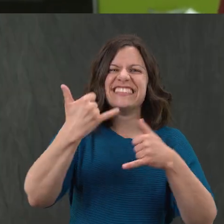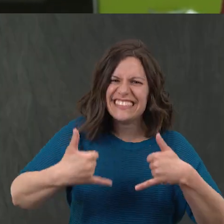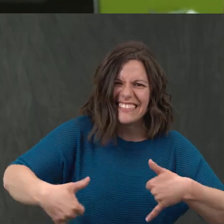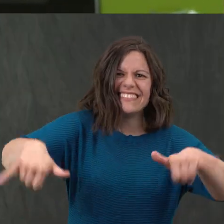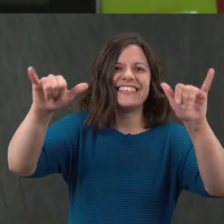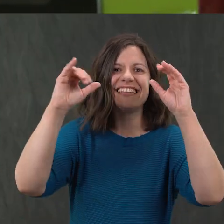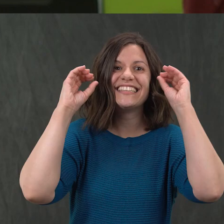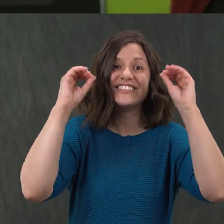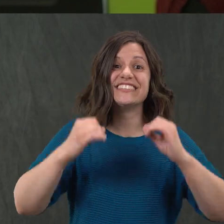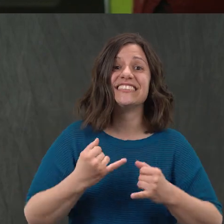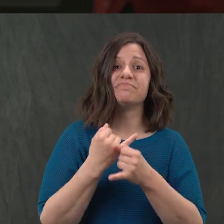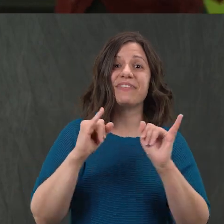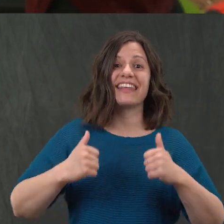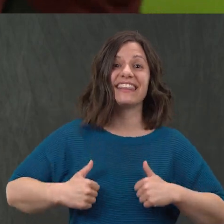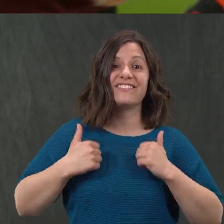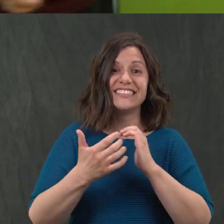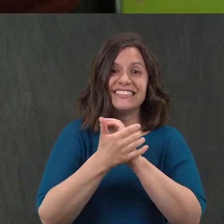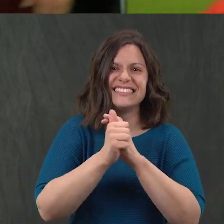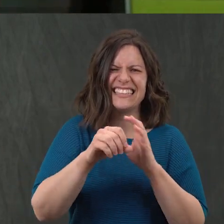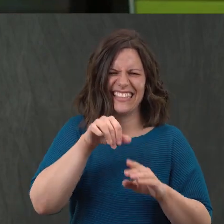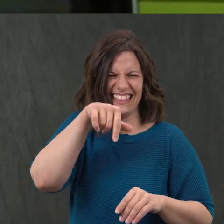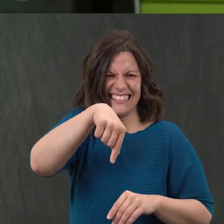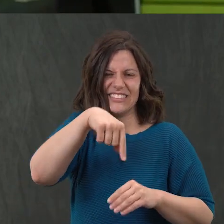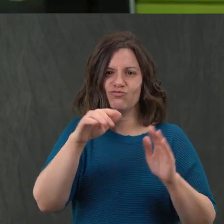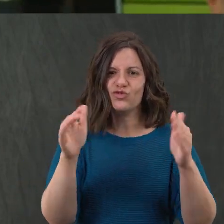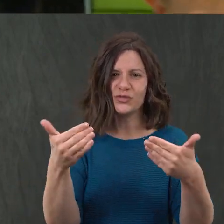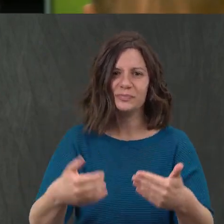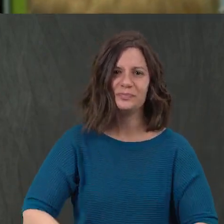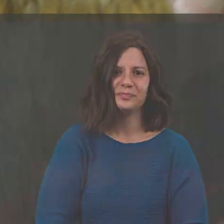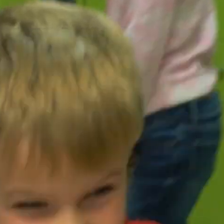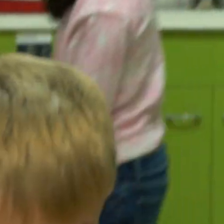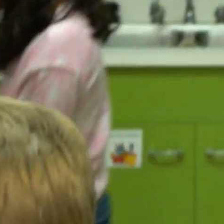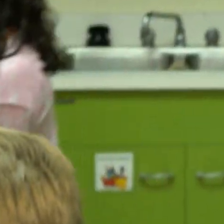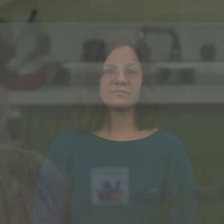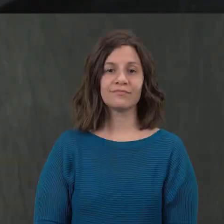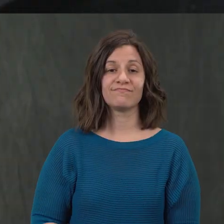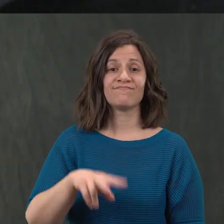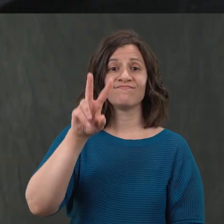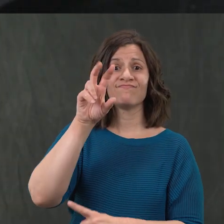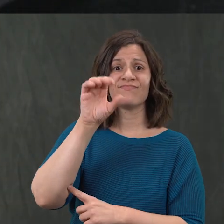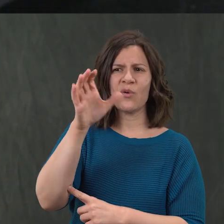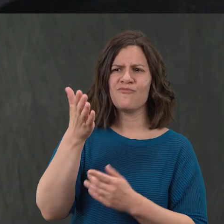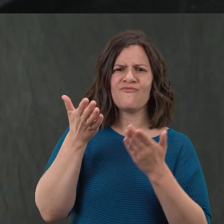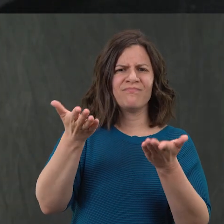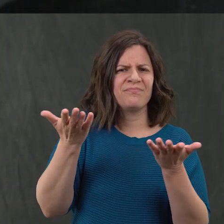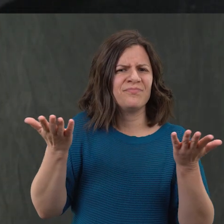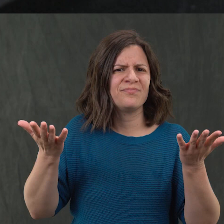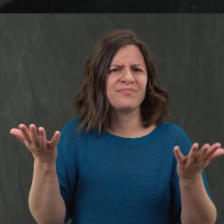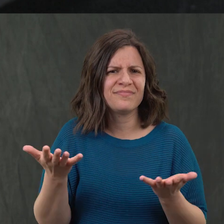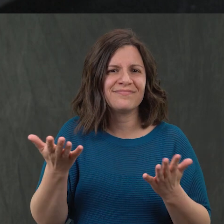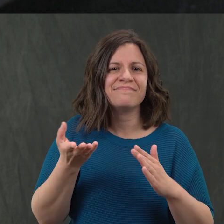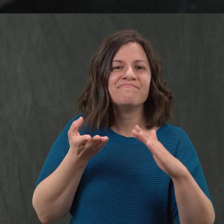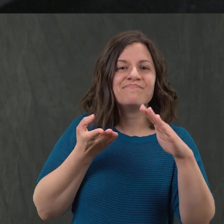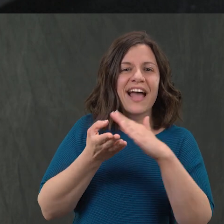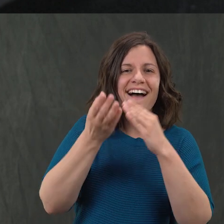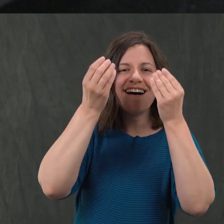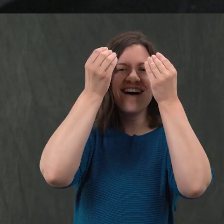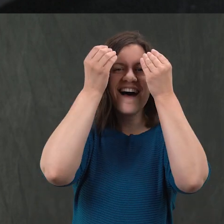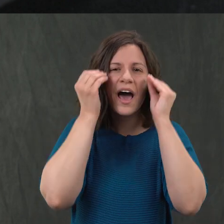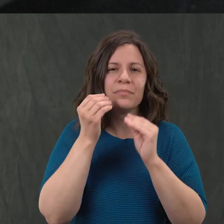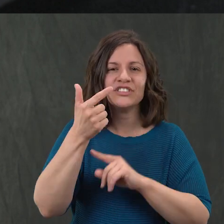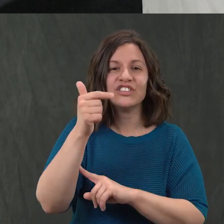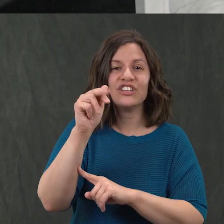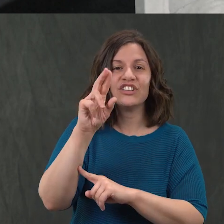living skills are still taught in this room today. Photos of baking, painting, and a student with a drill. Vocations like baking,